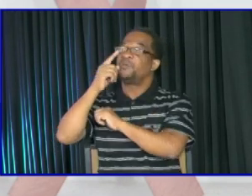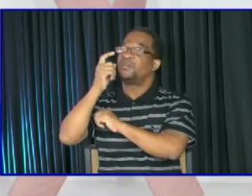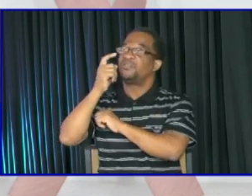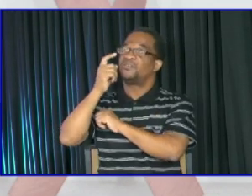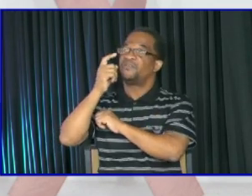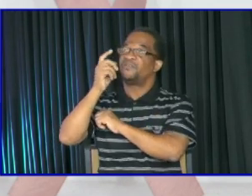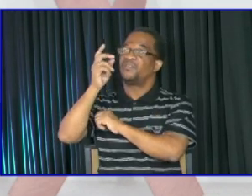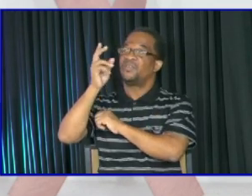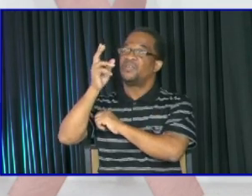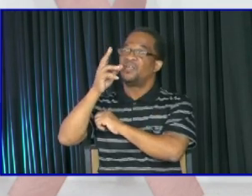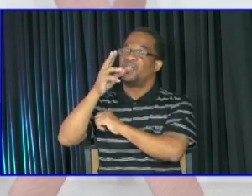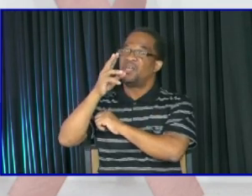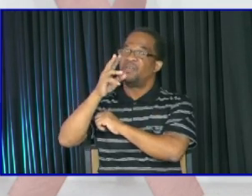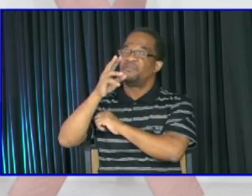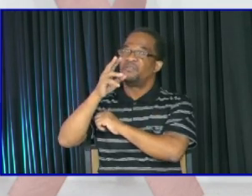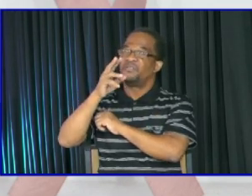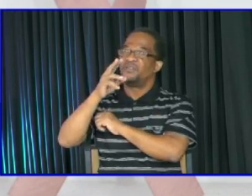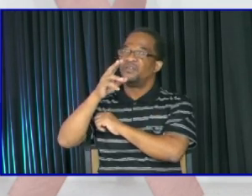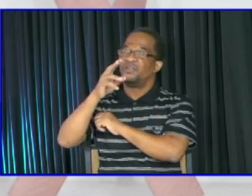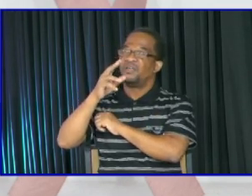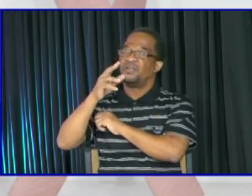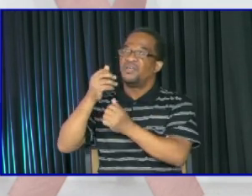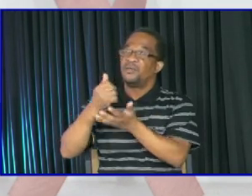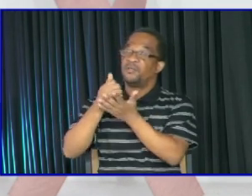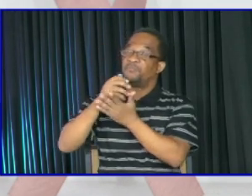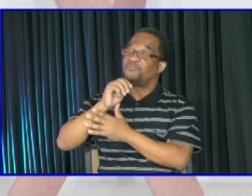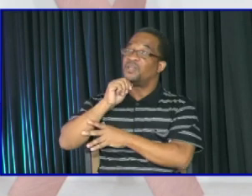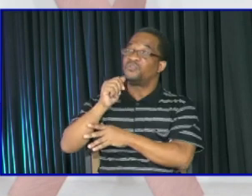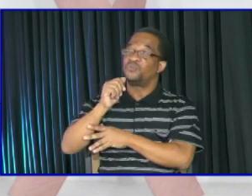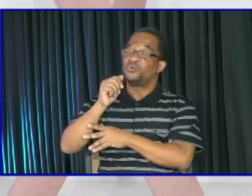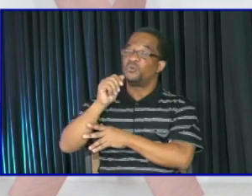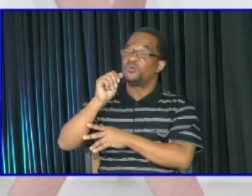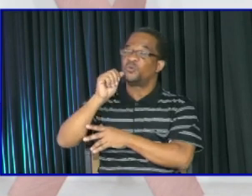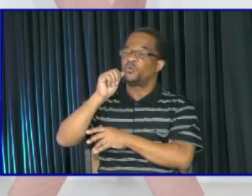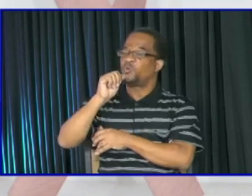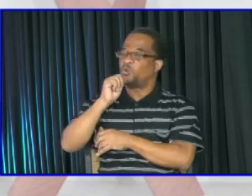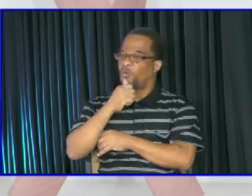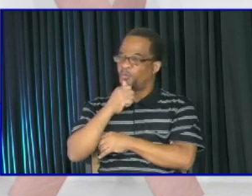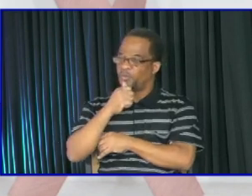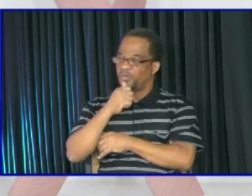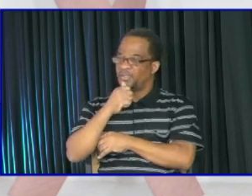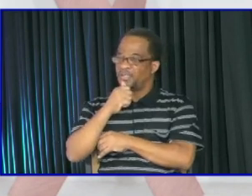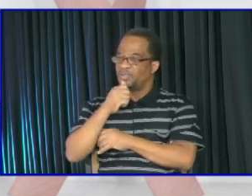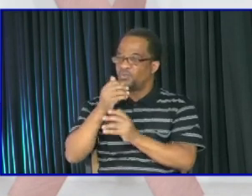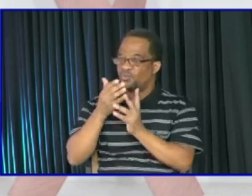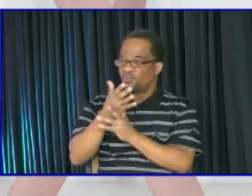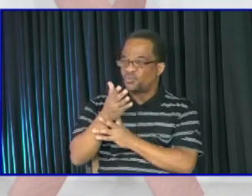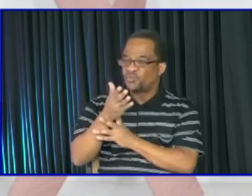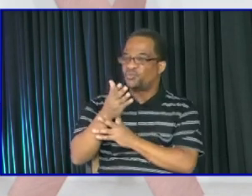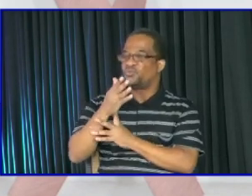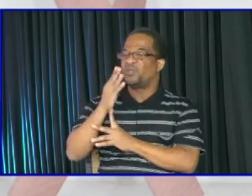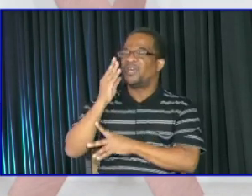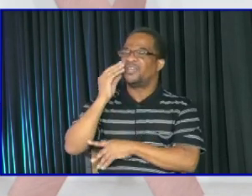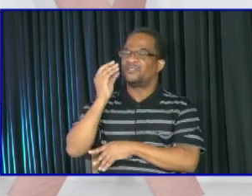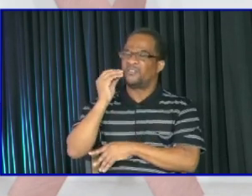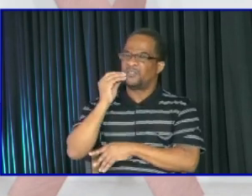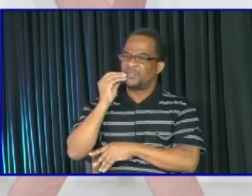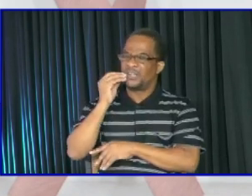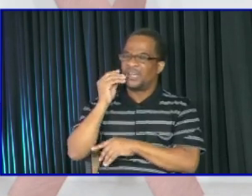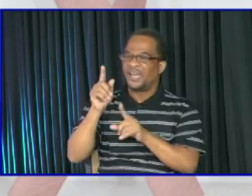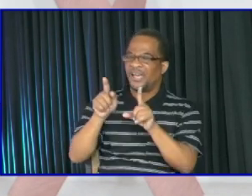him, help them not to suffer. Help them not to go through the experience of Pilate's